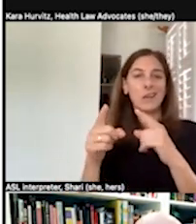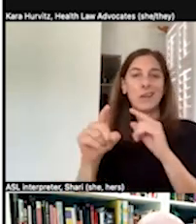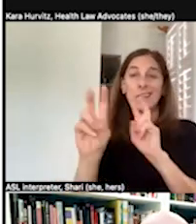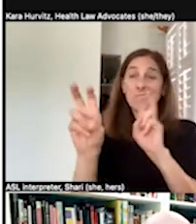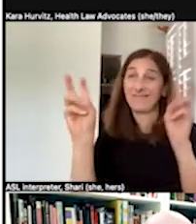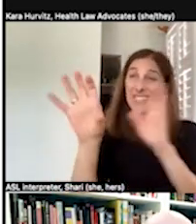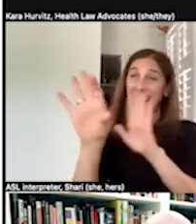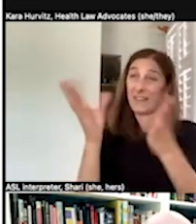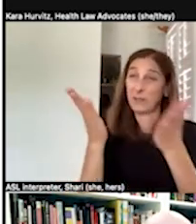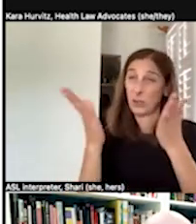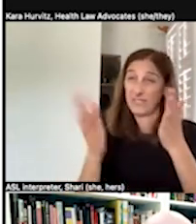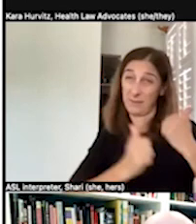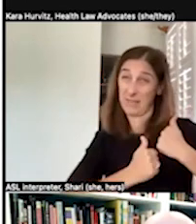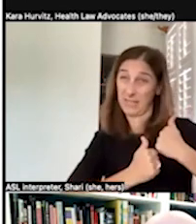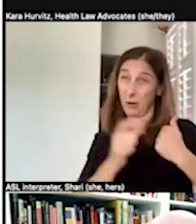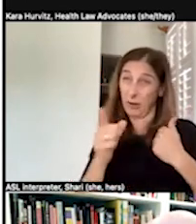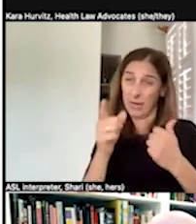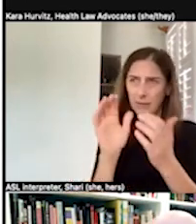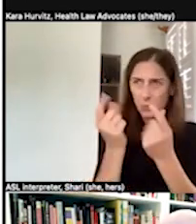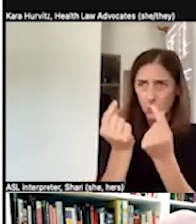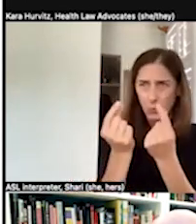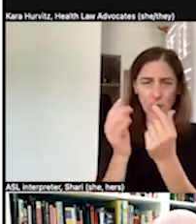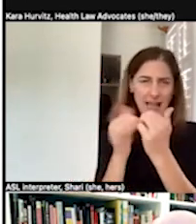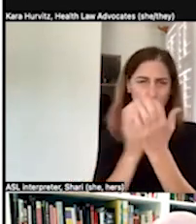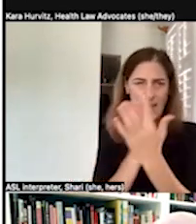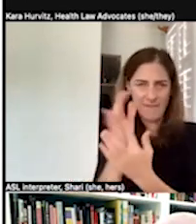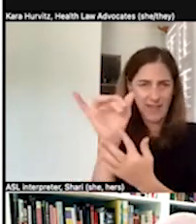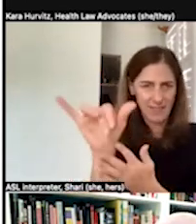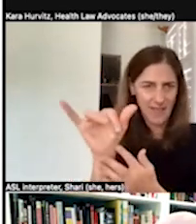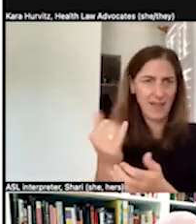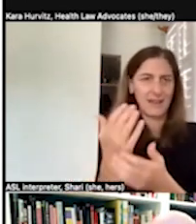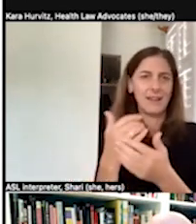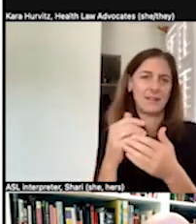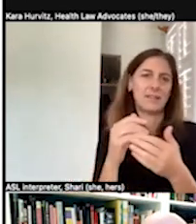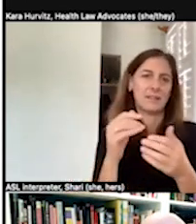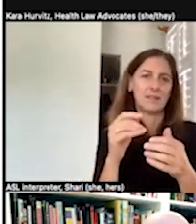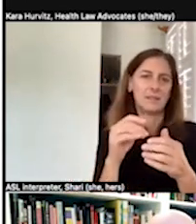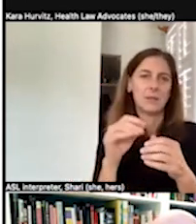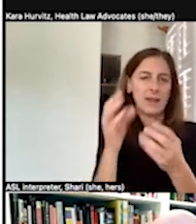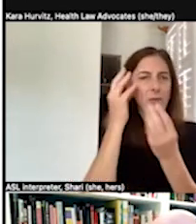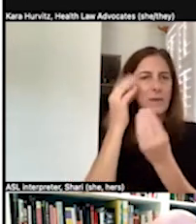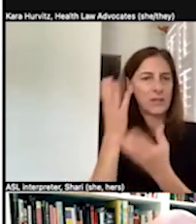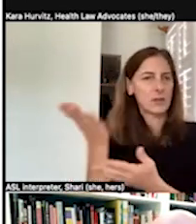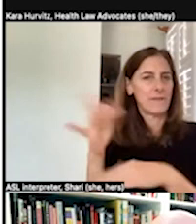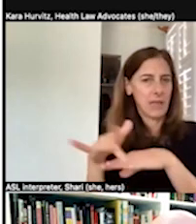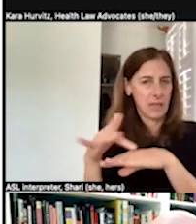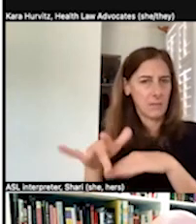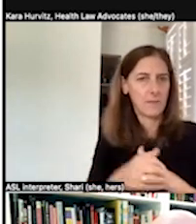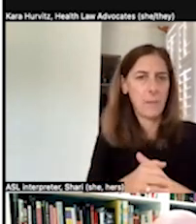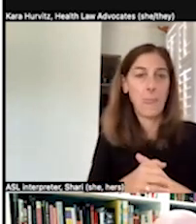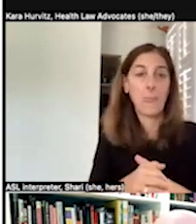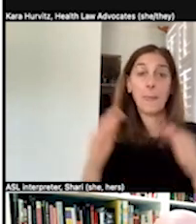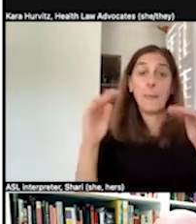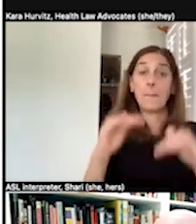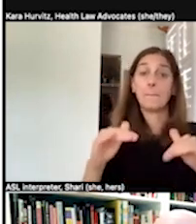individual and other circumstances. So just a note there. Known challenges within Massachusetts